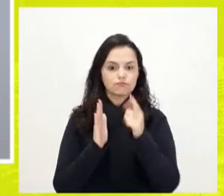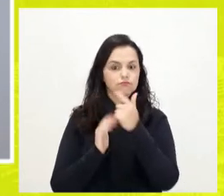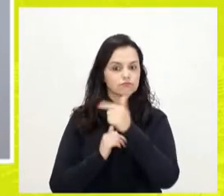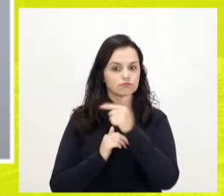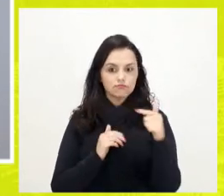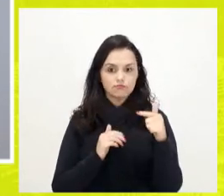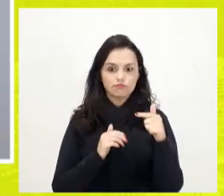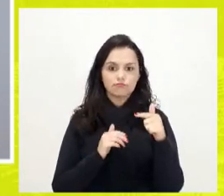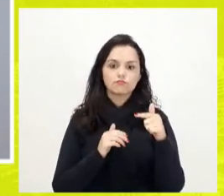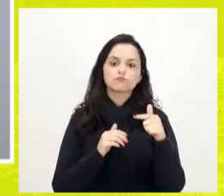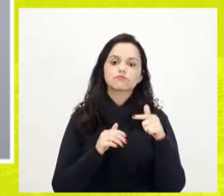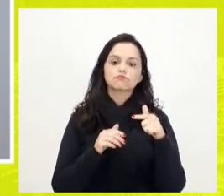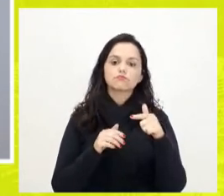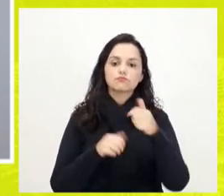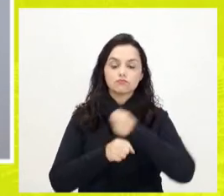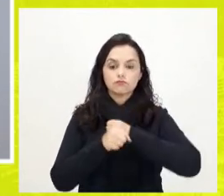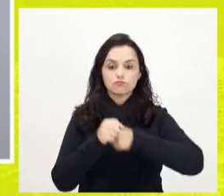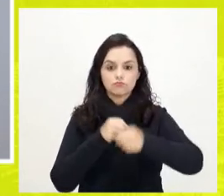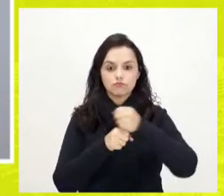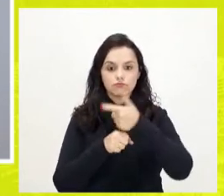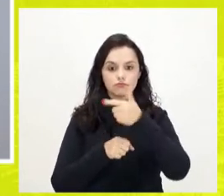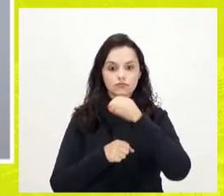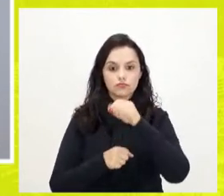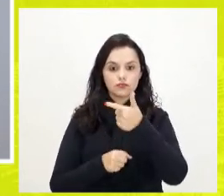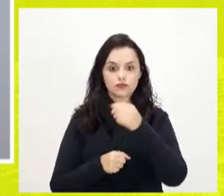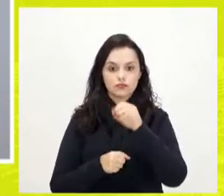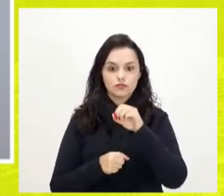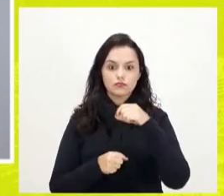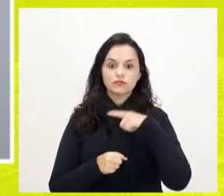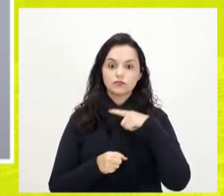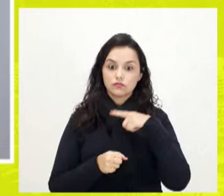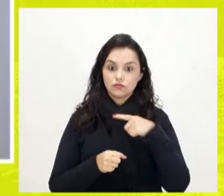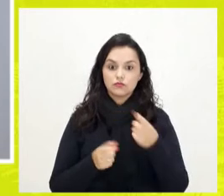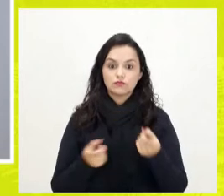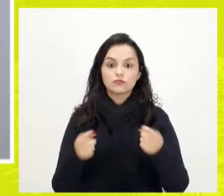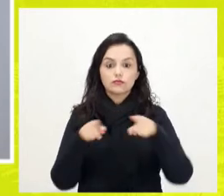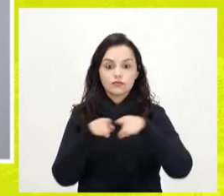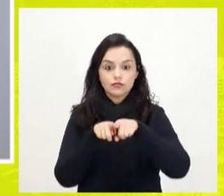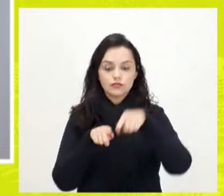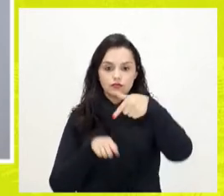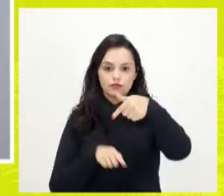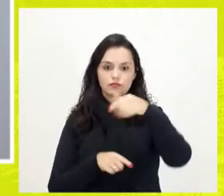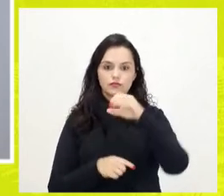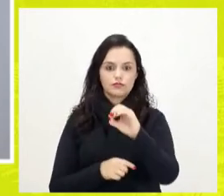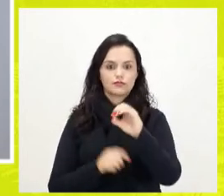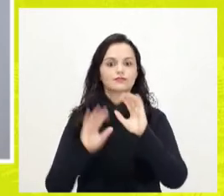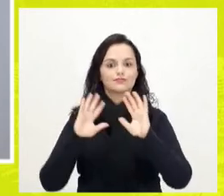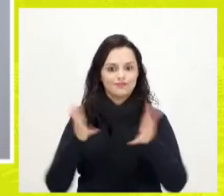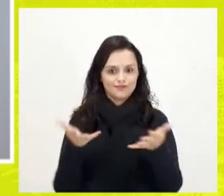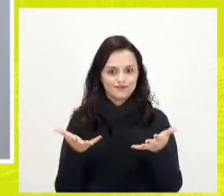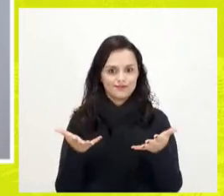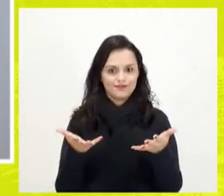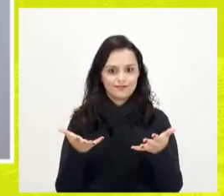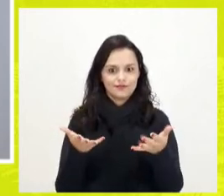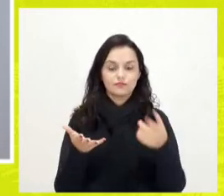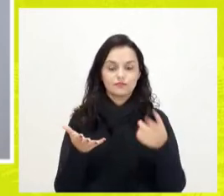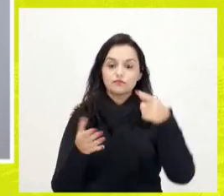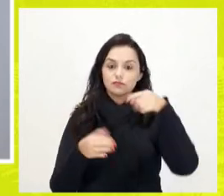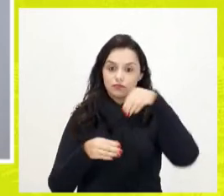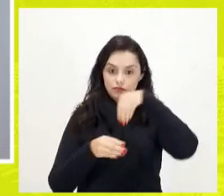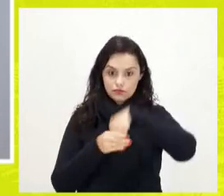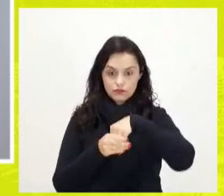no regulatory strategies but very segmented though so in 2020 we had 70 partners already